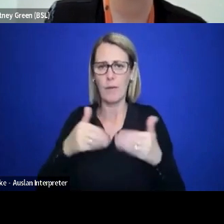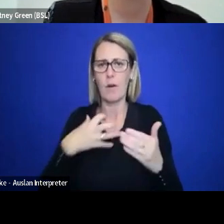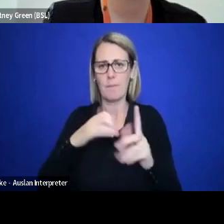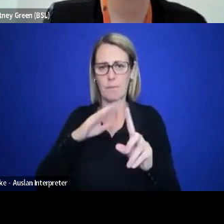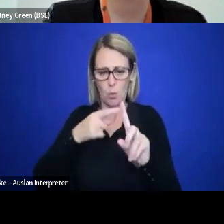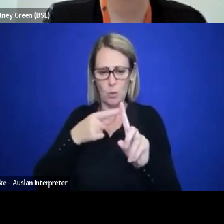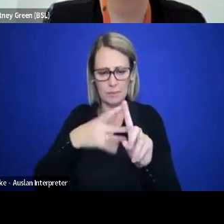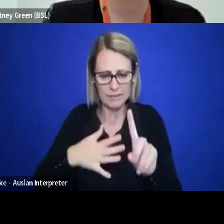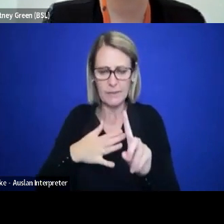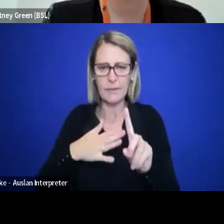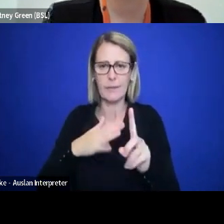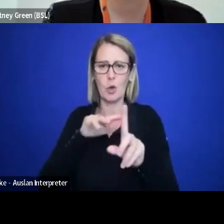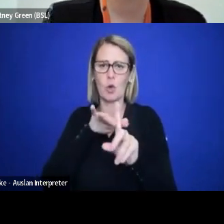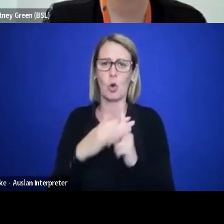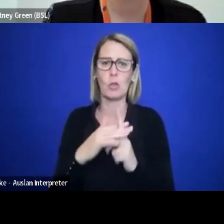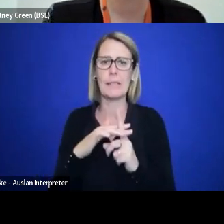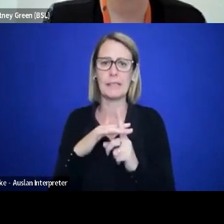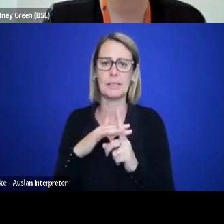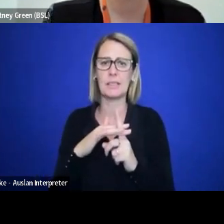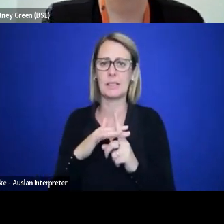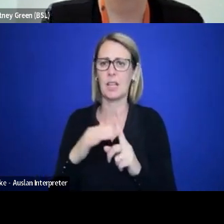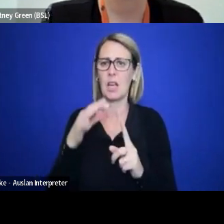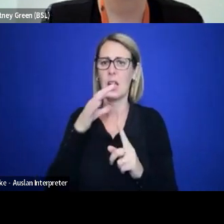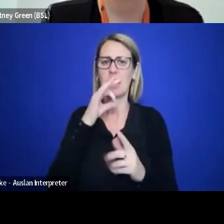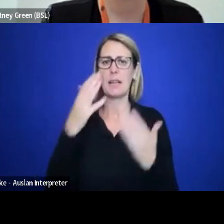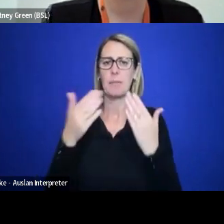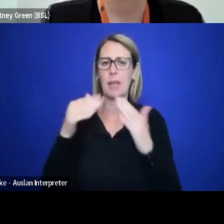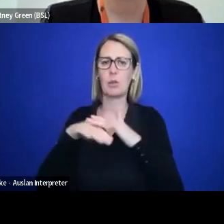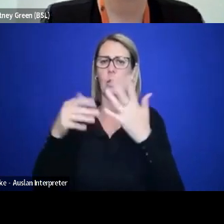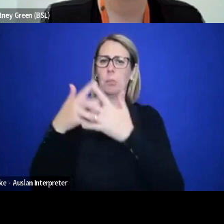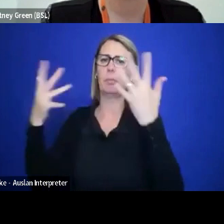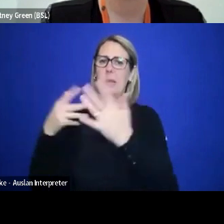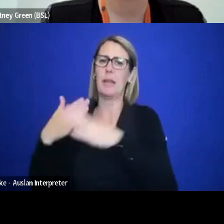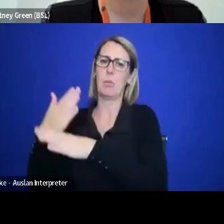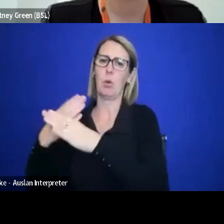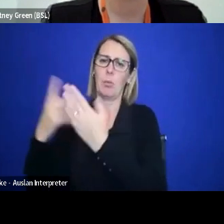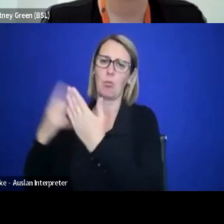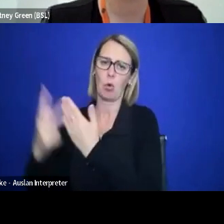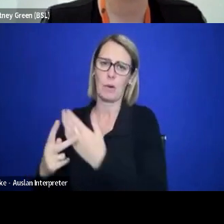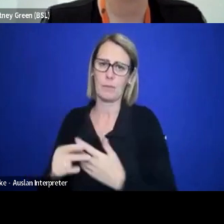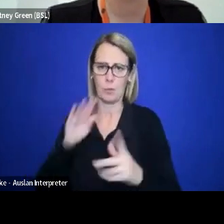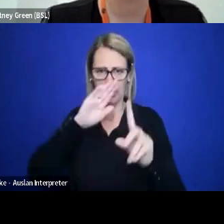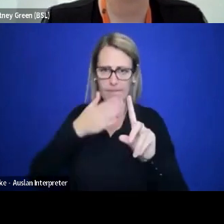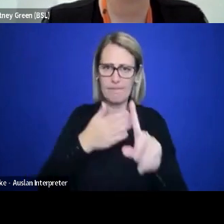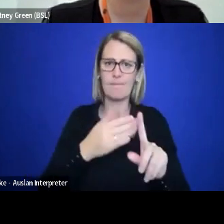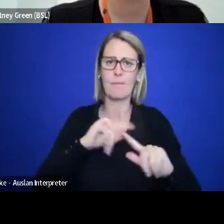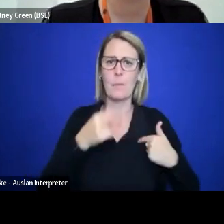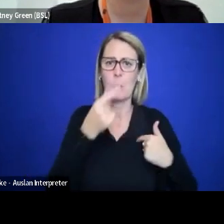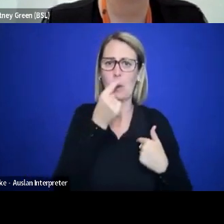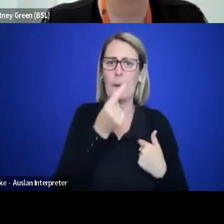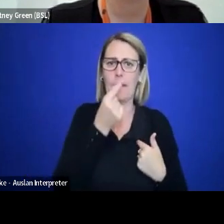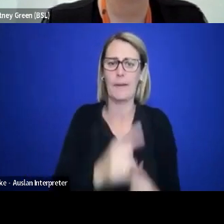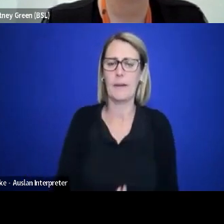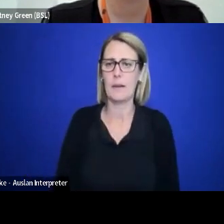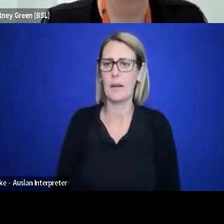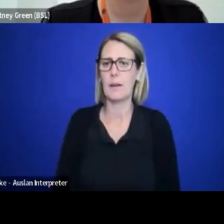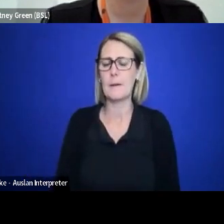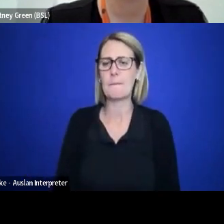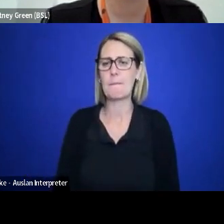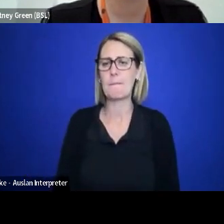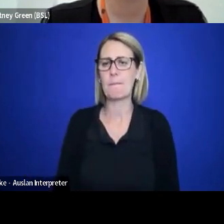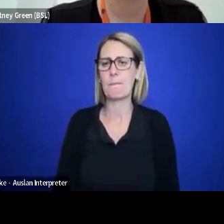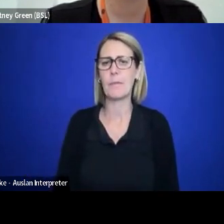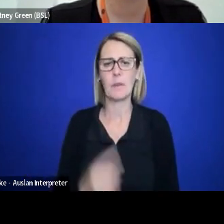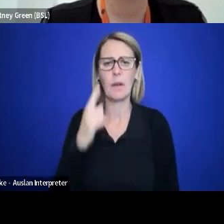than just in large employment programs and so forth. Really, I think does make a very, very